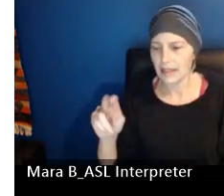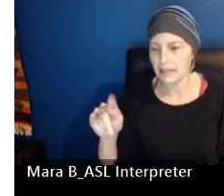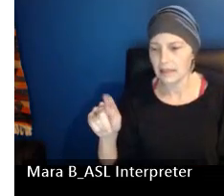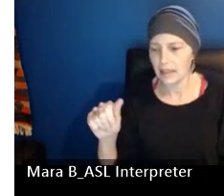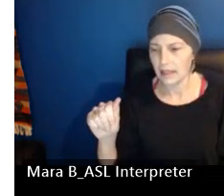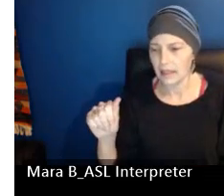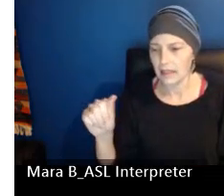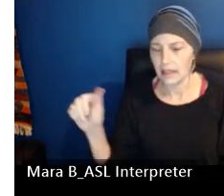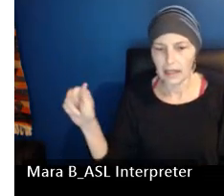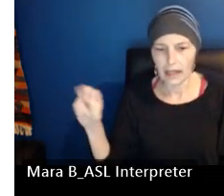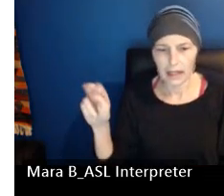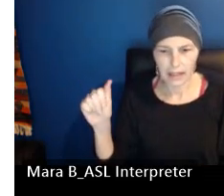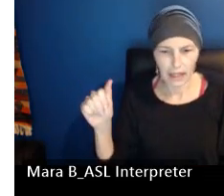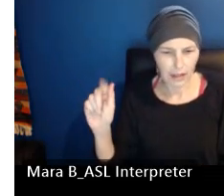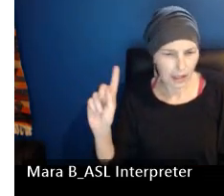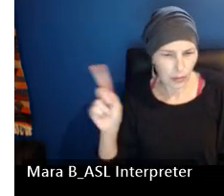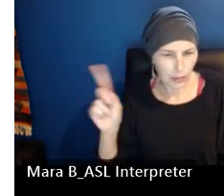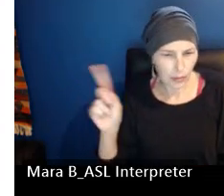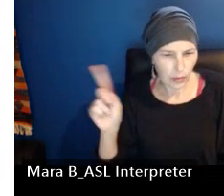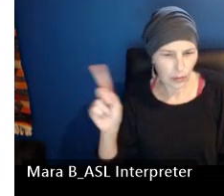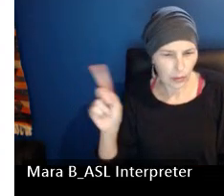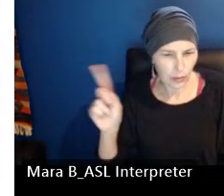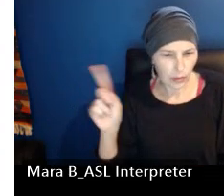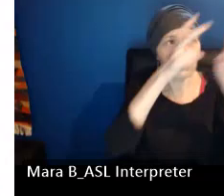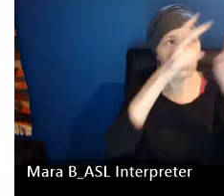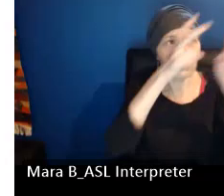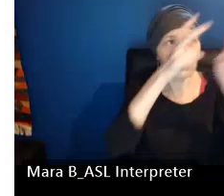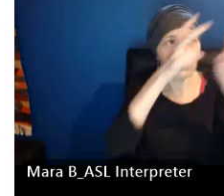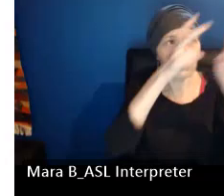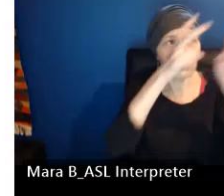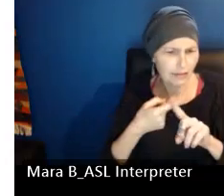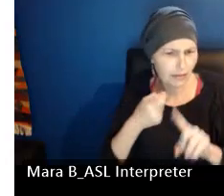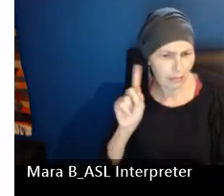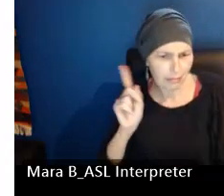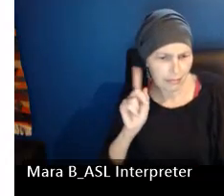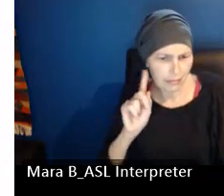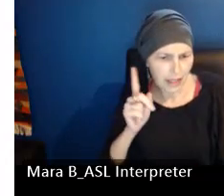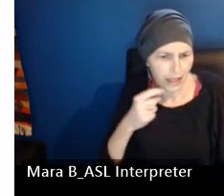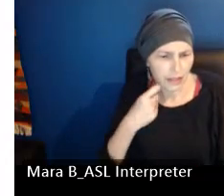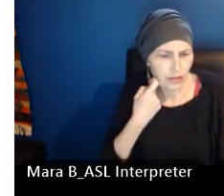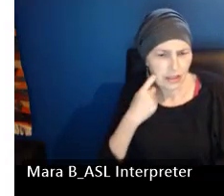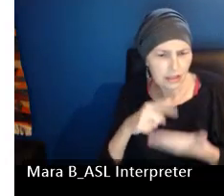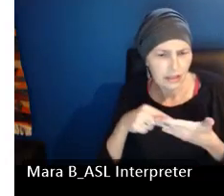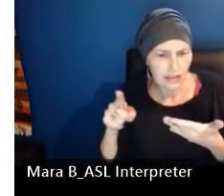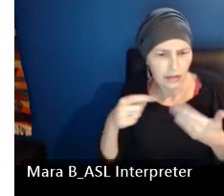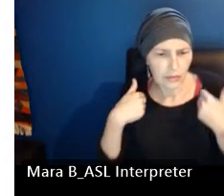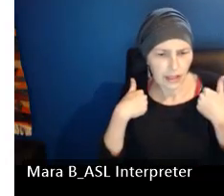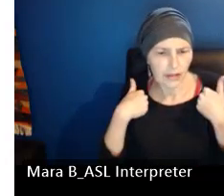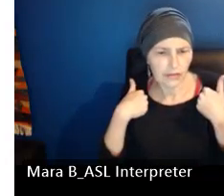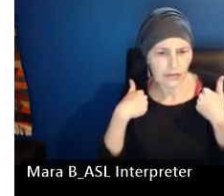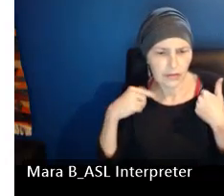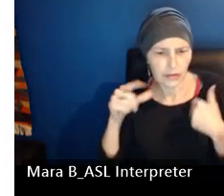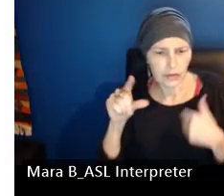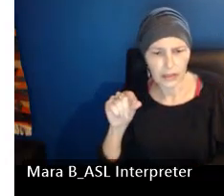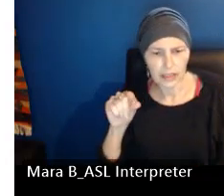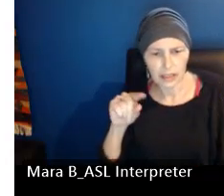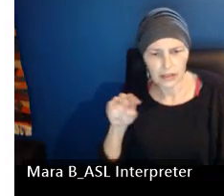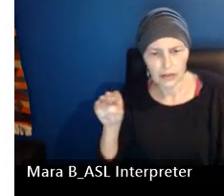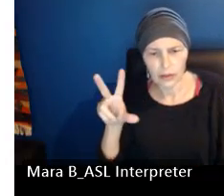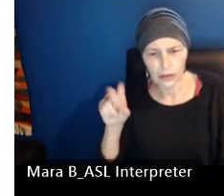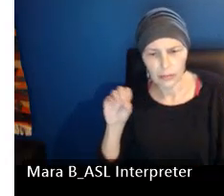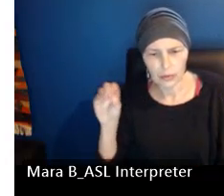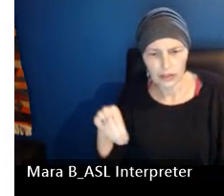all the electricity from. And I just looked it up, and we have like 20-30% of the electricity that's